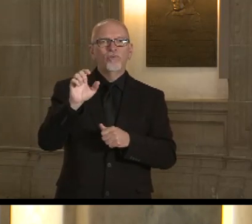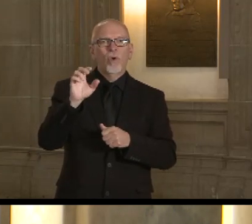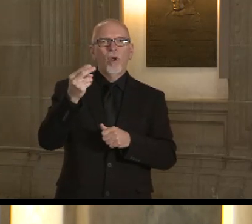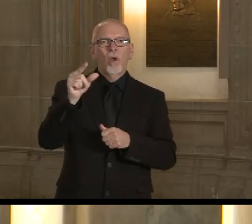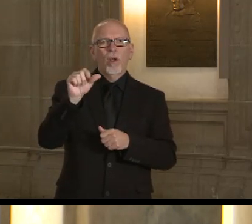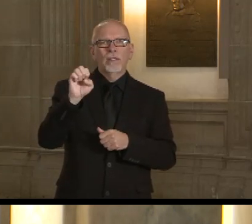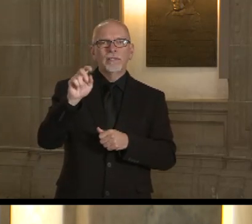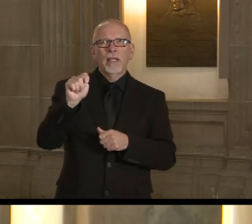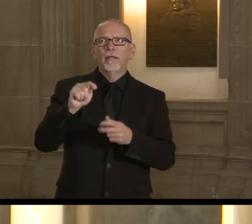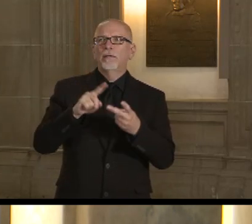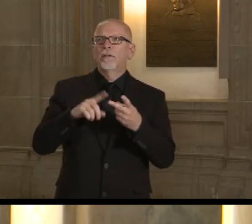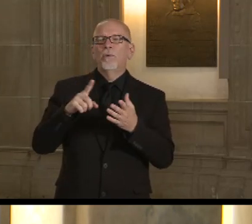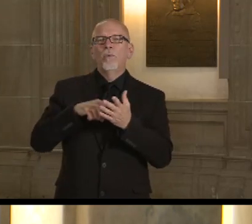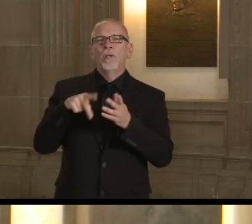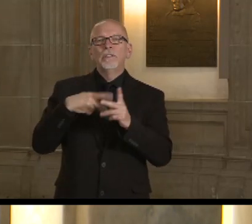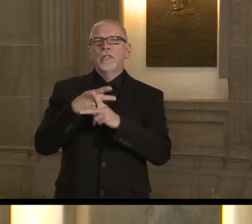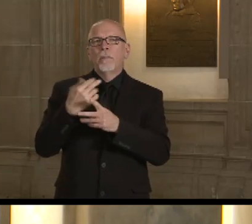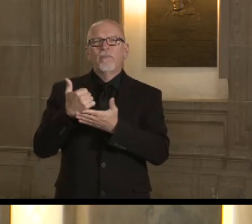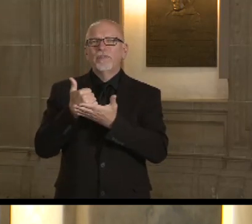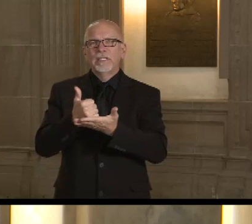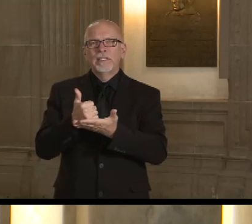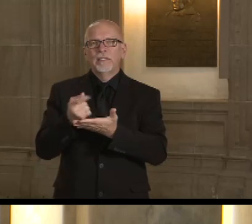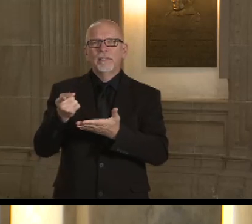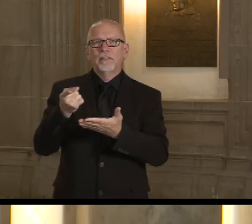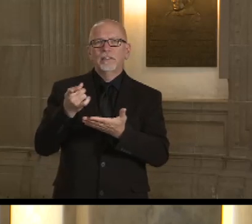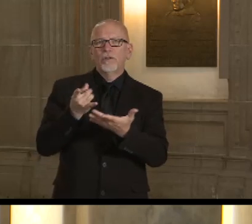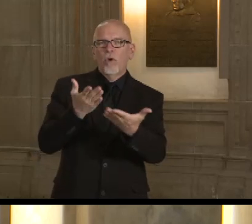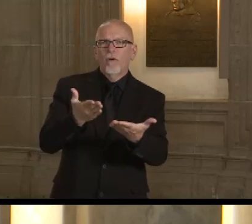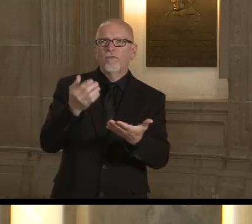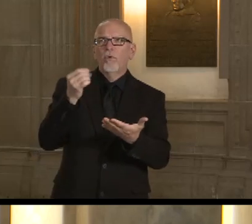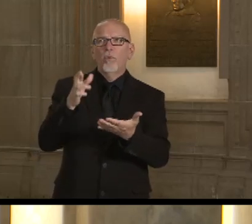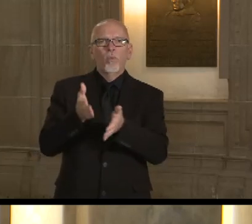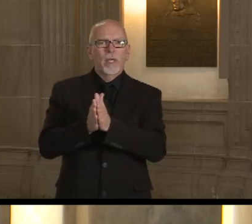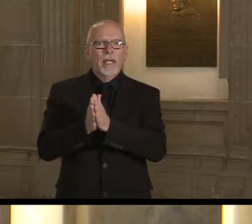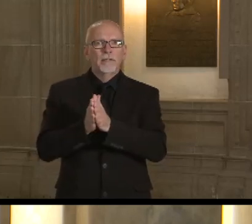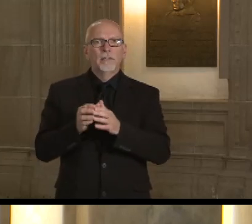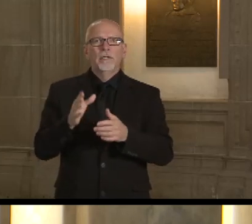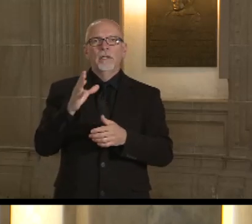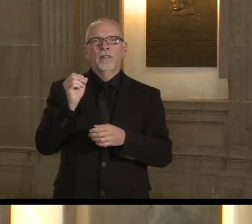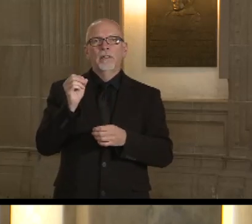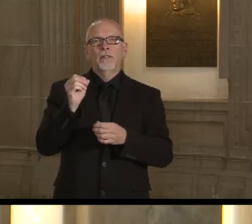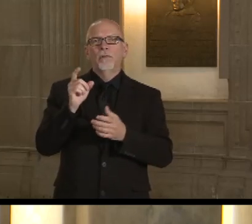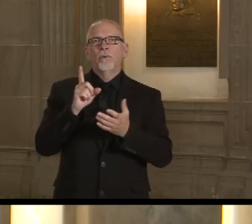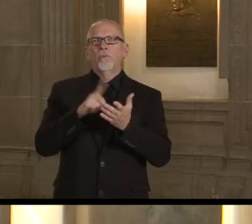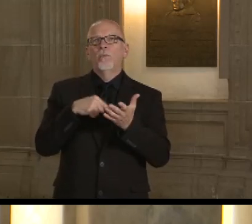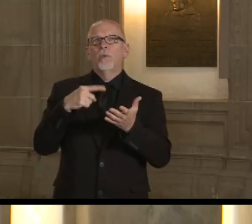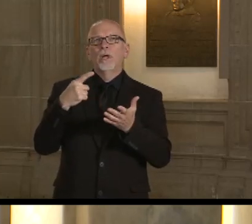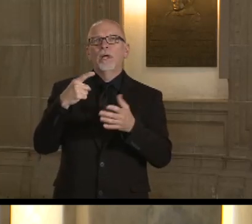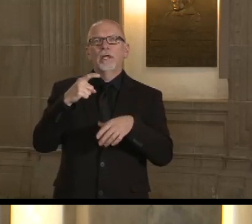What type of assistance was either offered or requested, in what